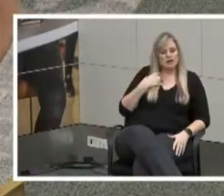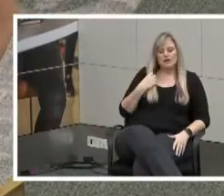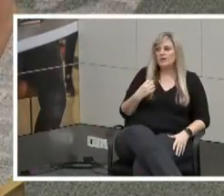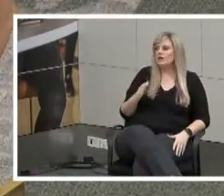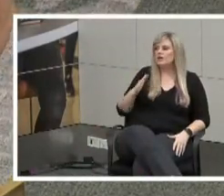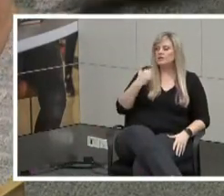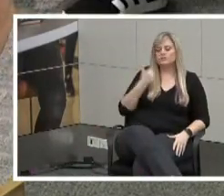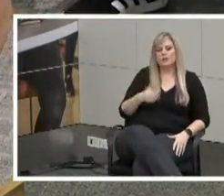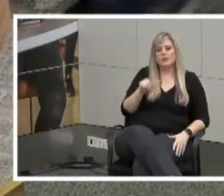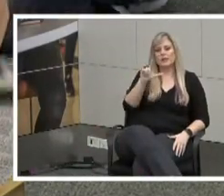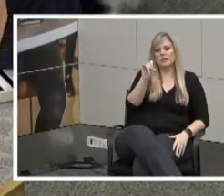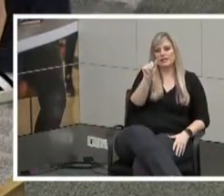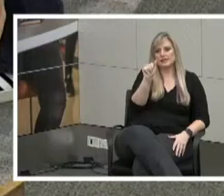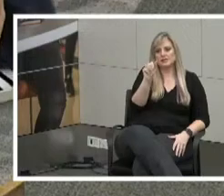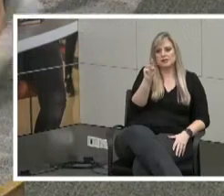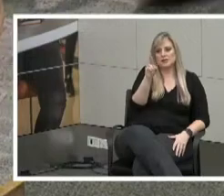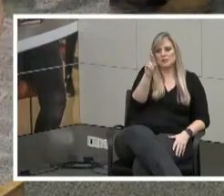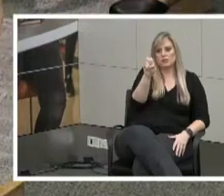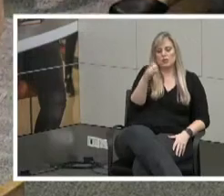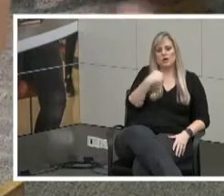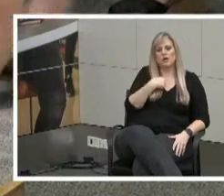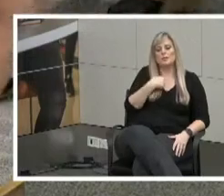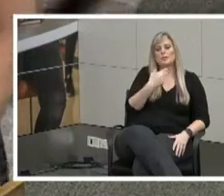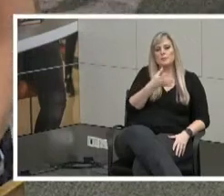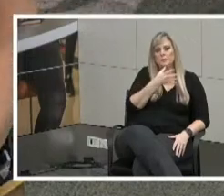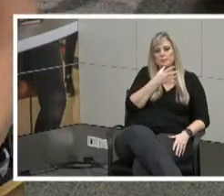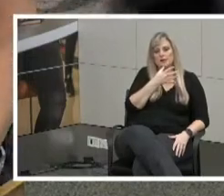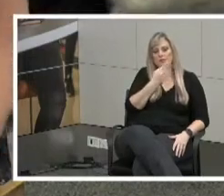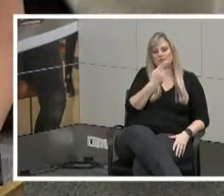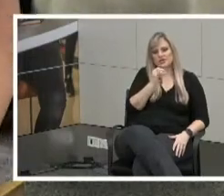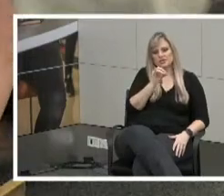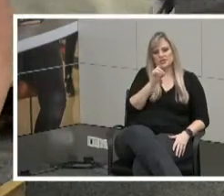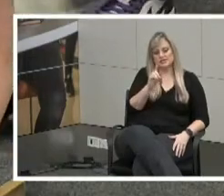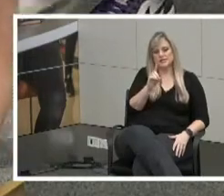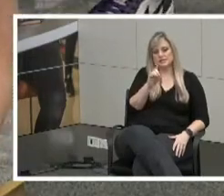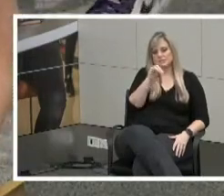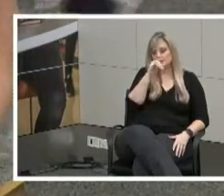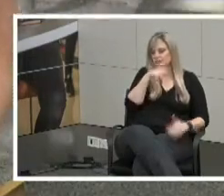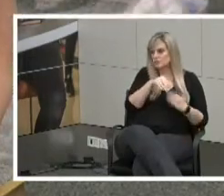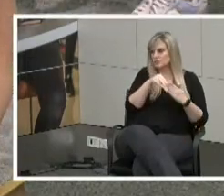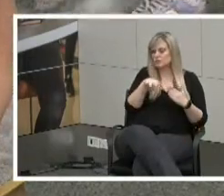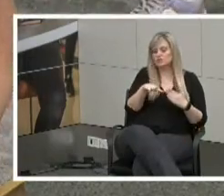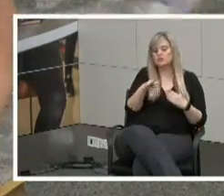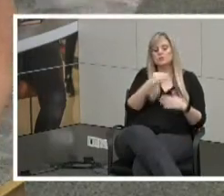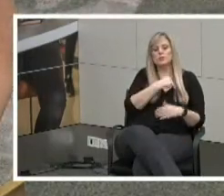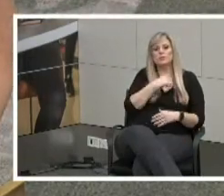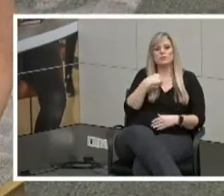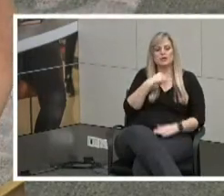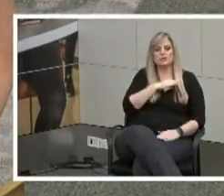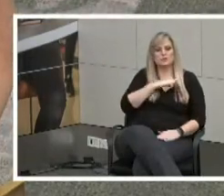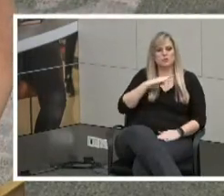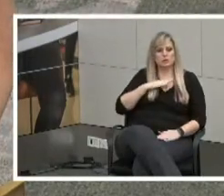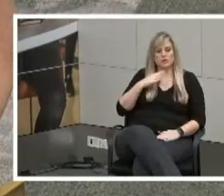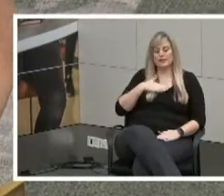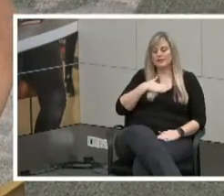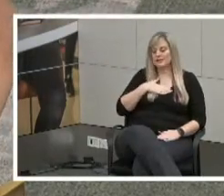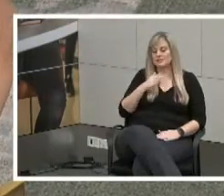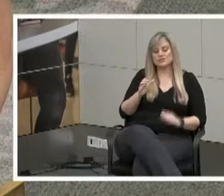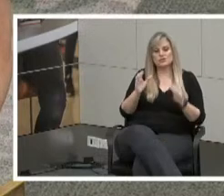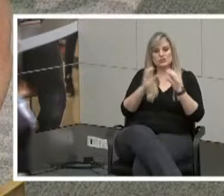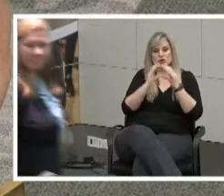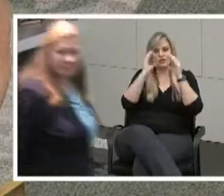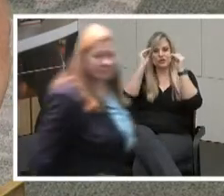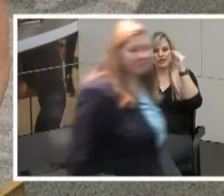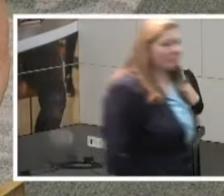I am Lisa Moore I am an HISD parent members of the board respectfully certified teacher turnover is a